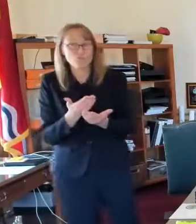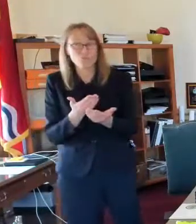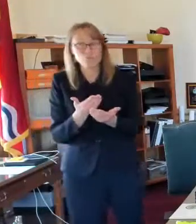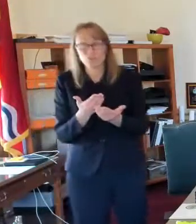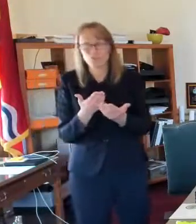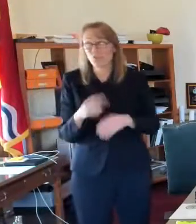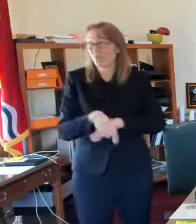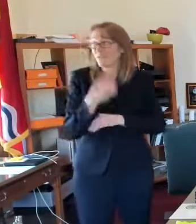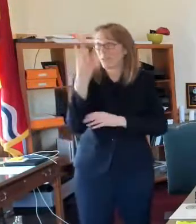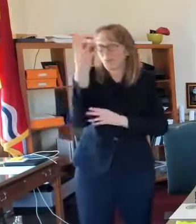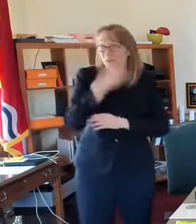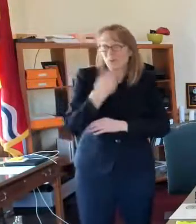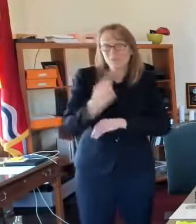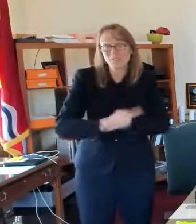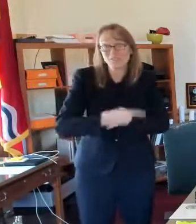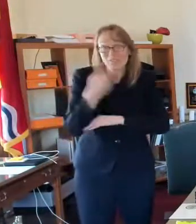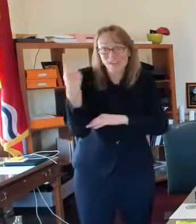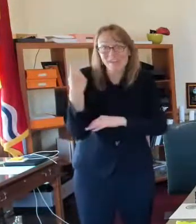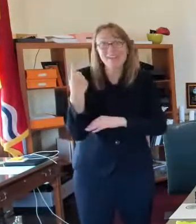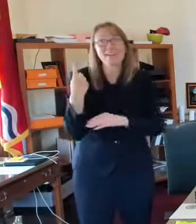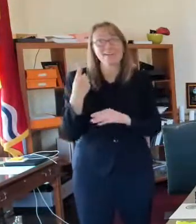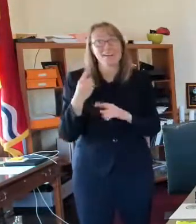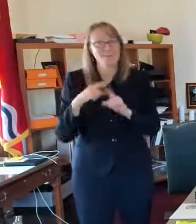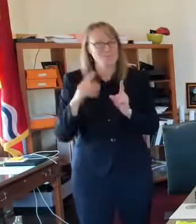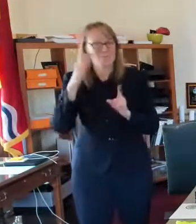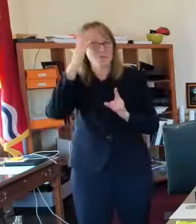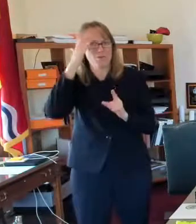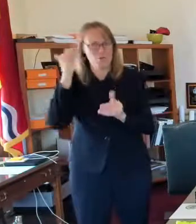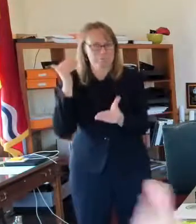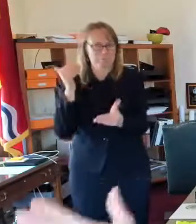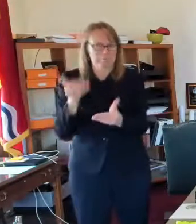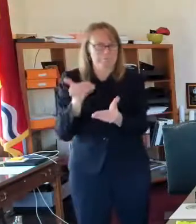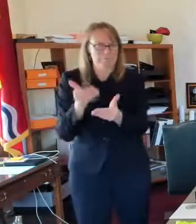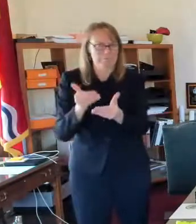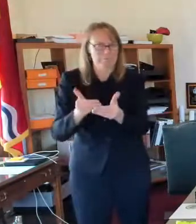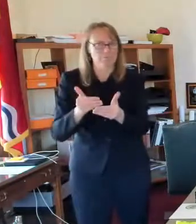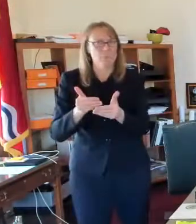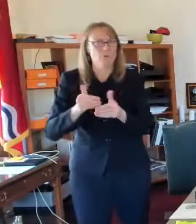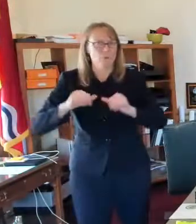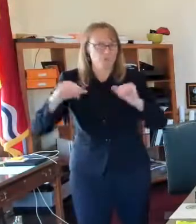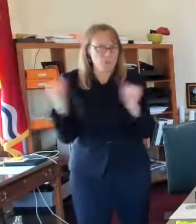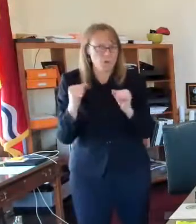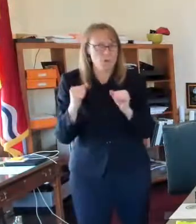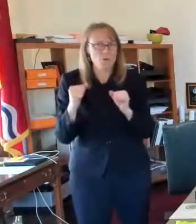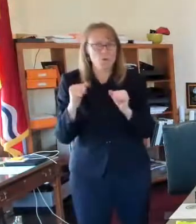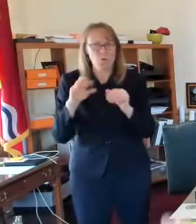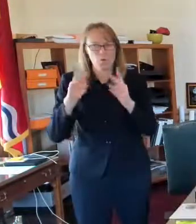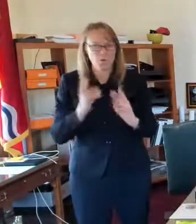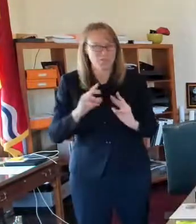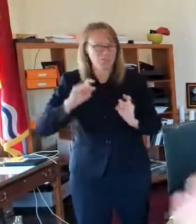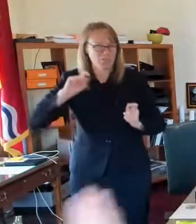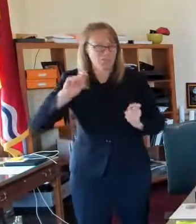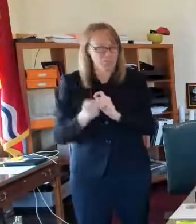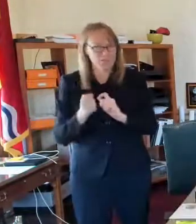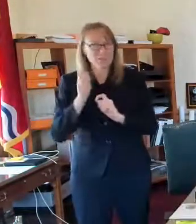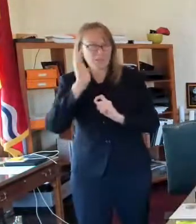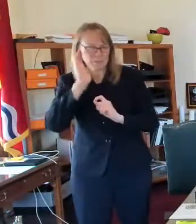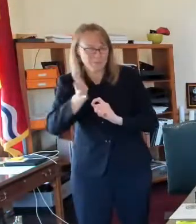end. So we are waiving those fees that had been in place for years before that. Rest of this year, all of next